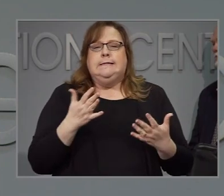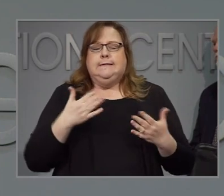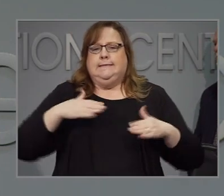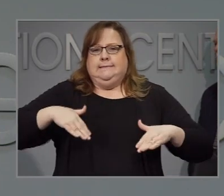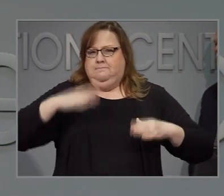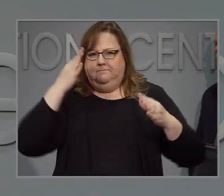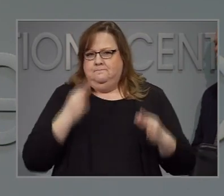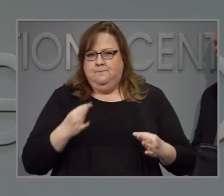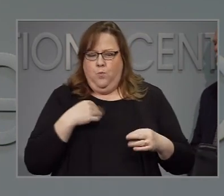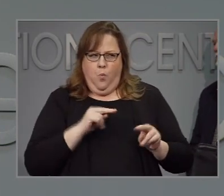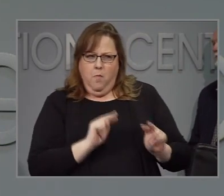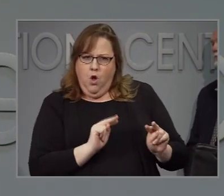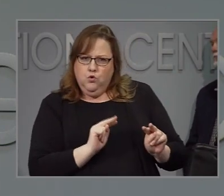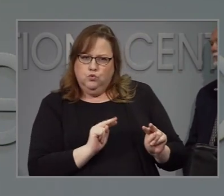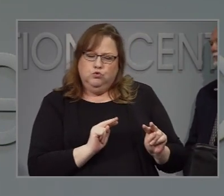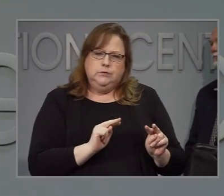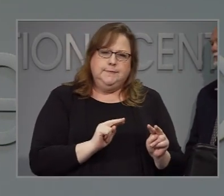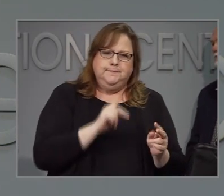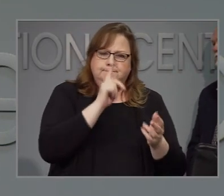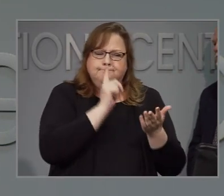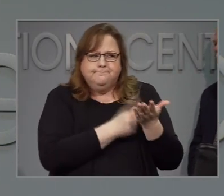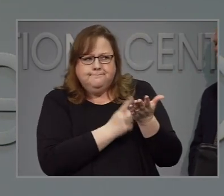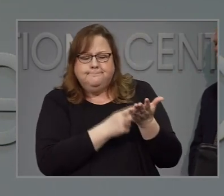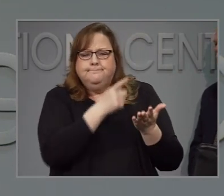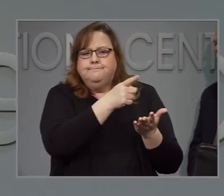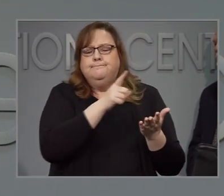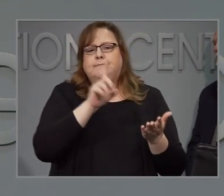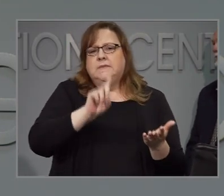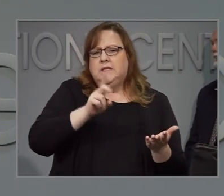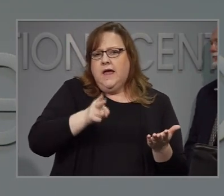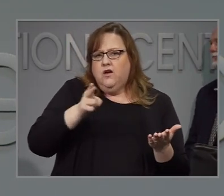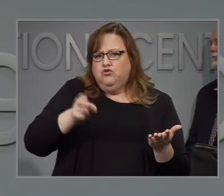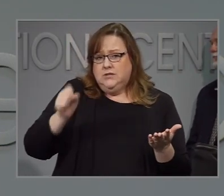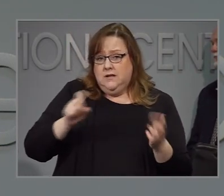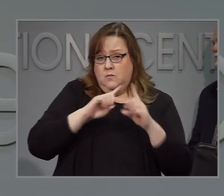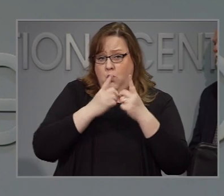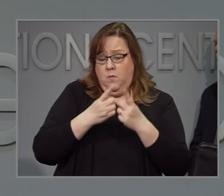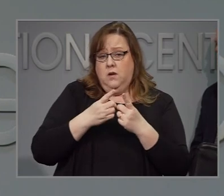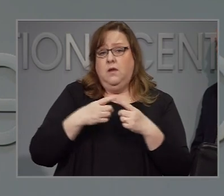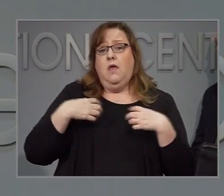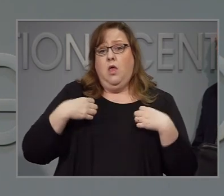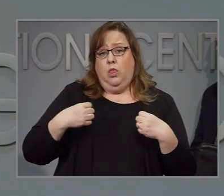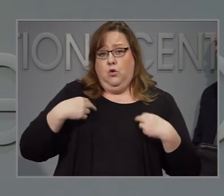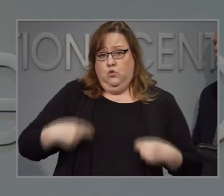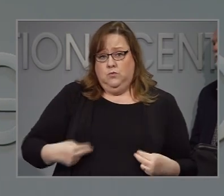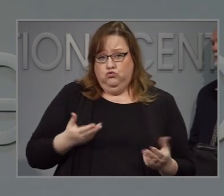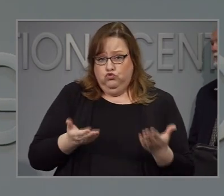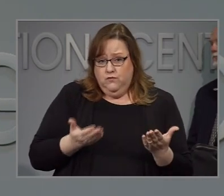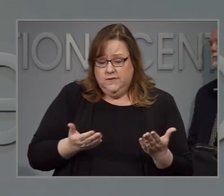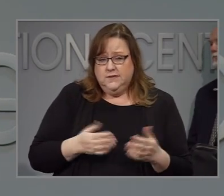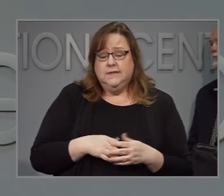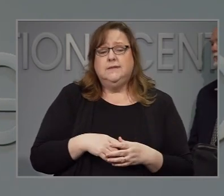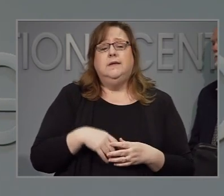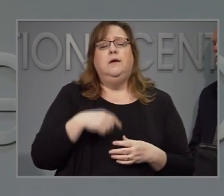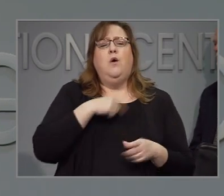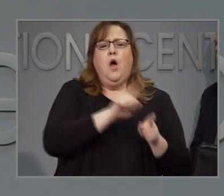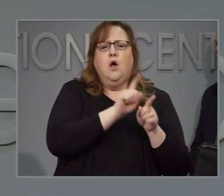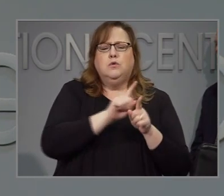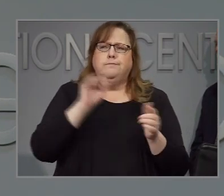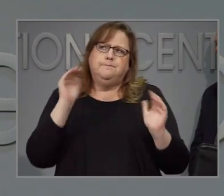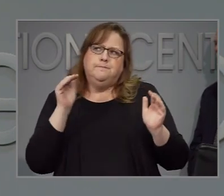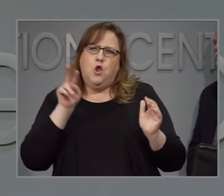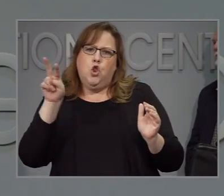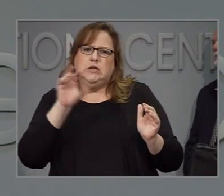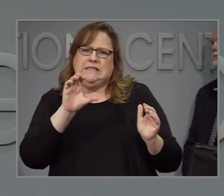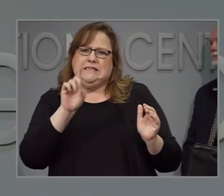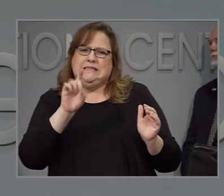We are in consultation with Department of Health and Human Services and our CDC guidelines every day. So